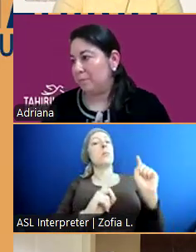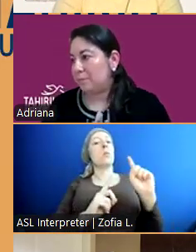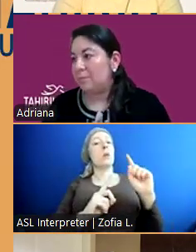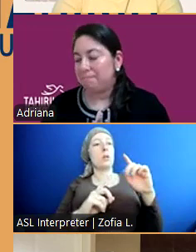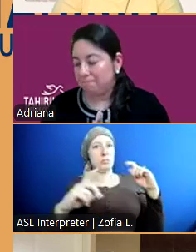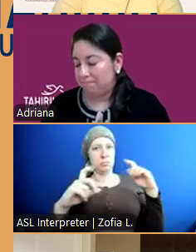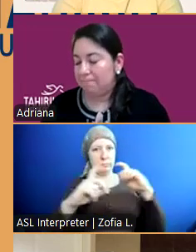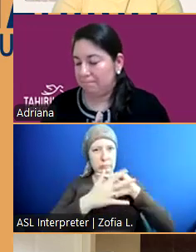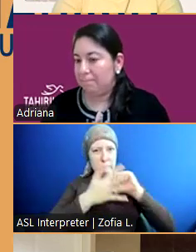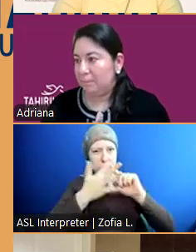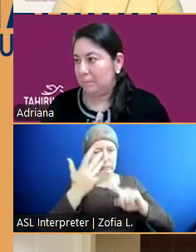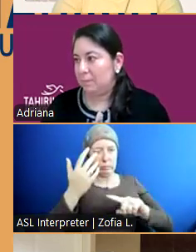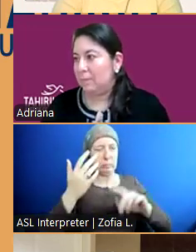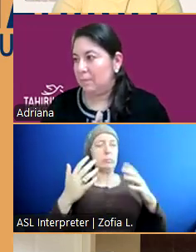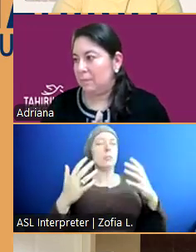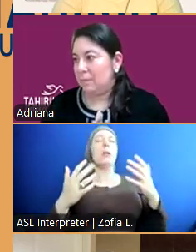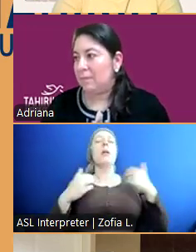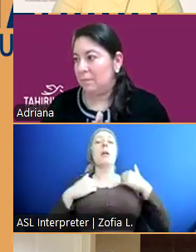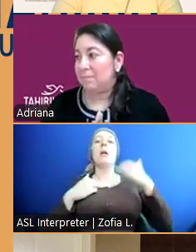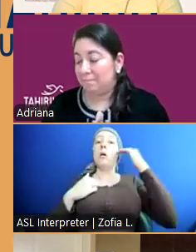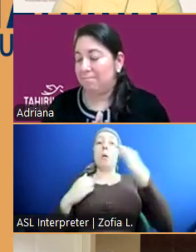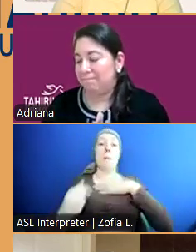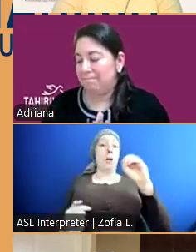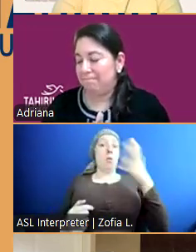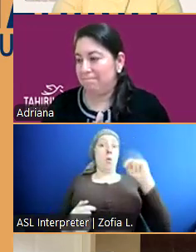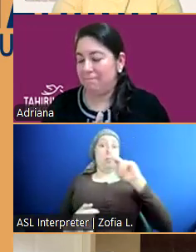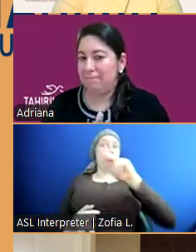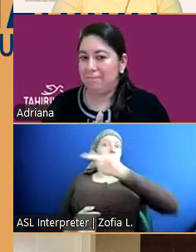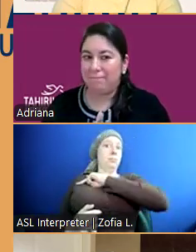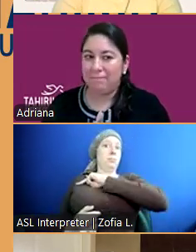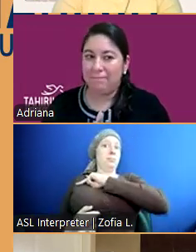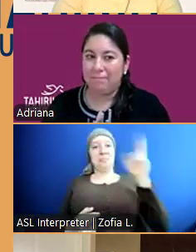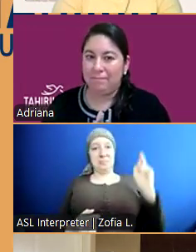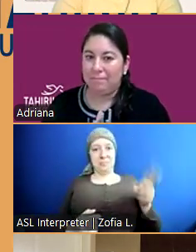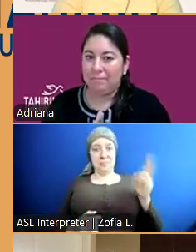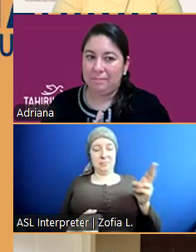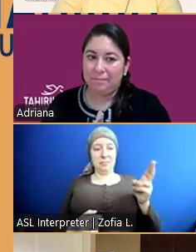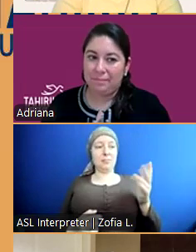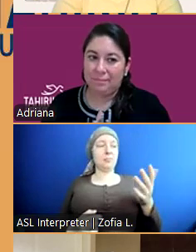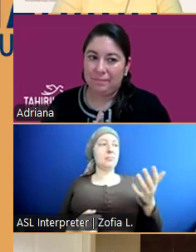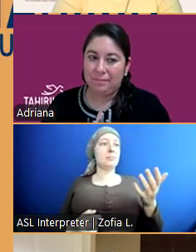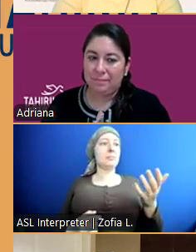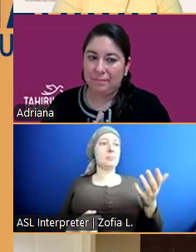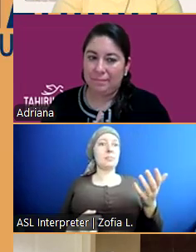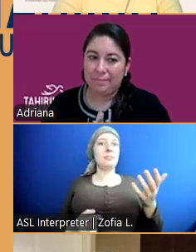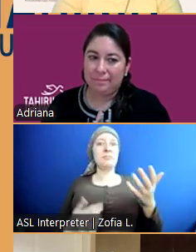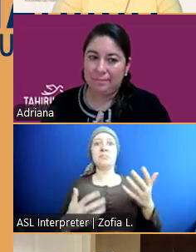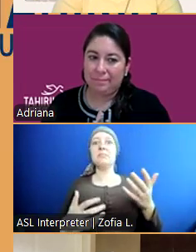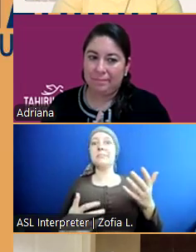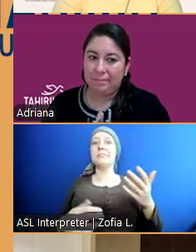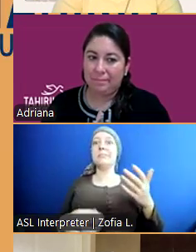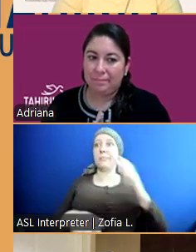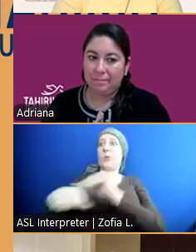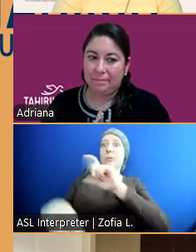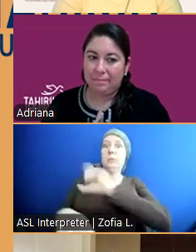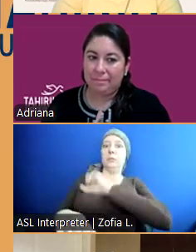complicated. And I know in just my own personal history, in having the police called and not really